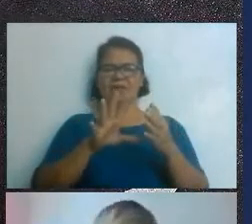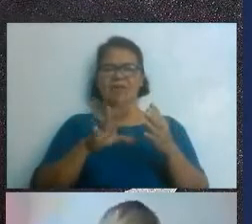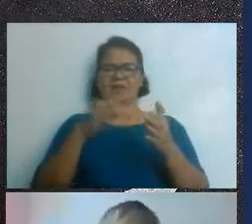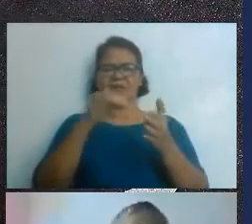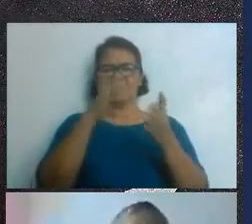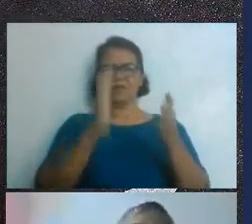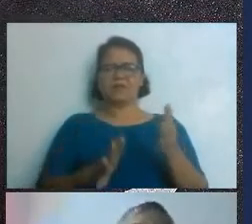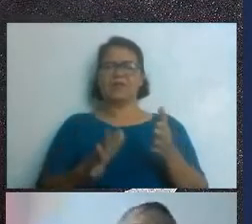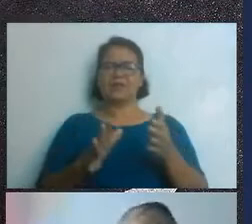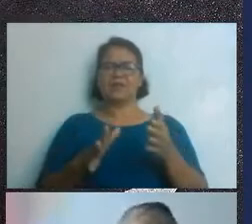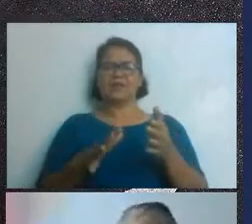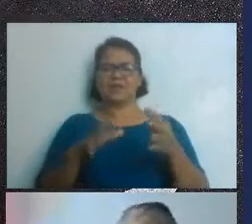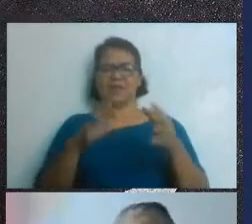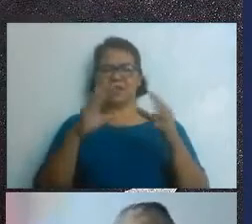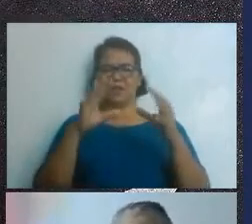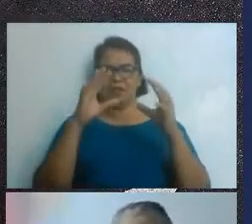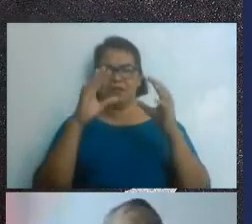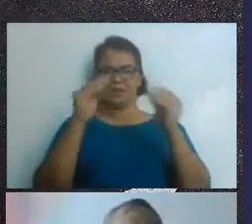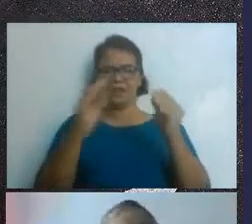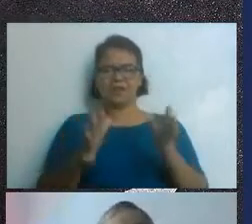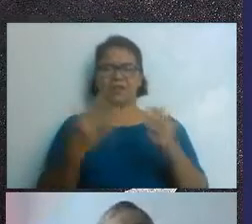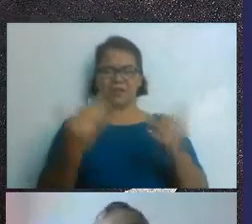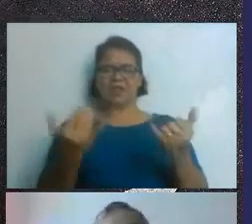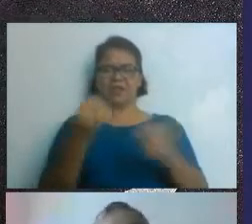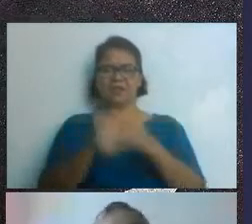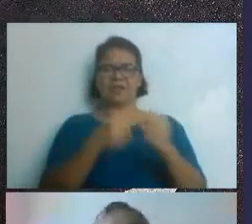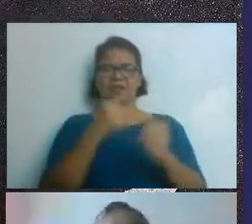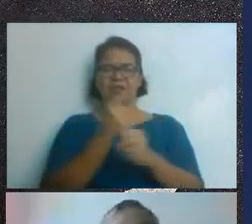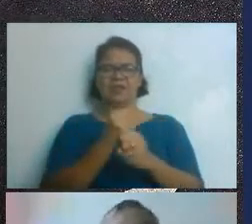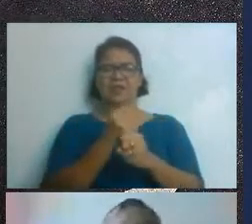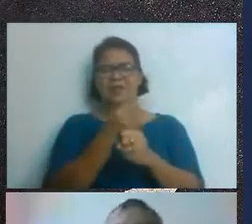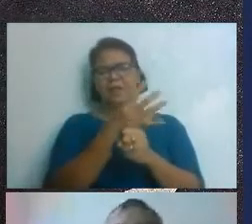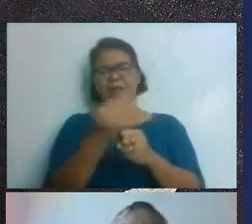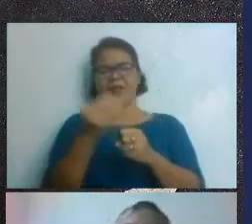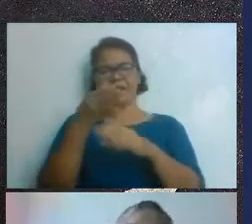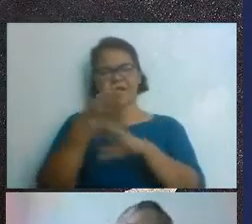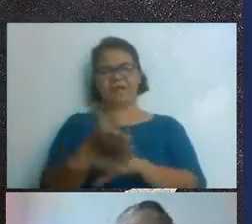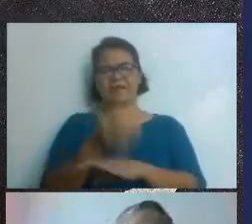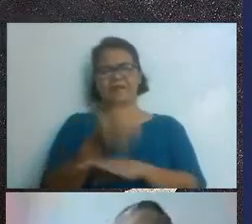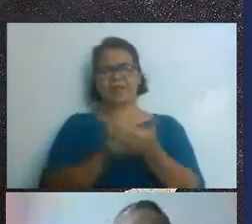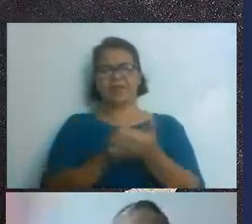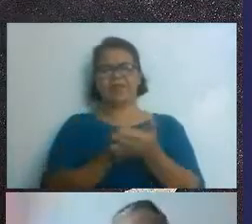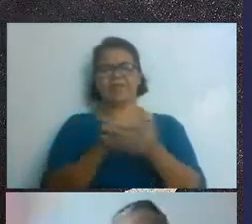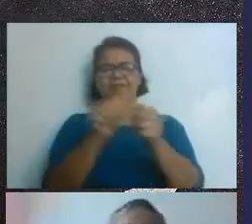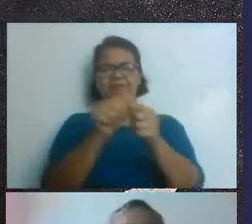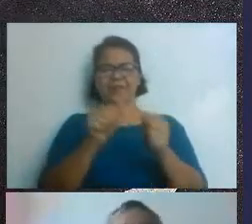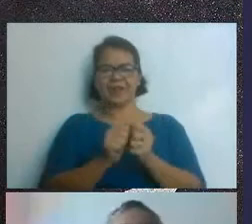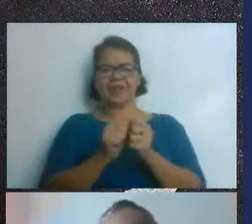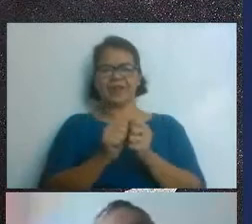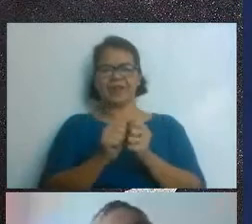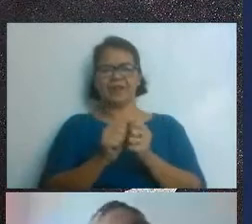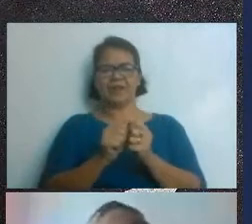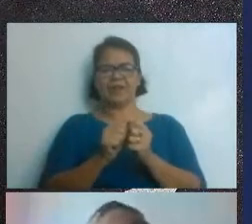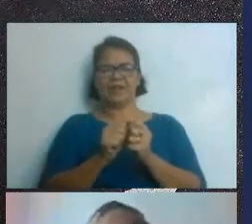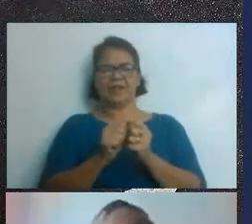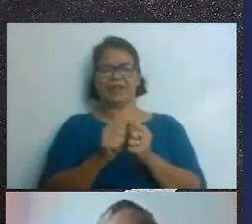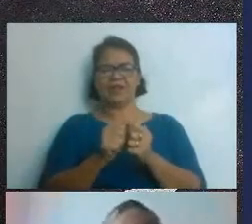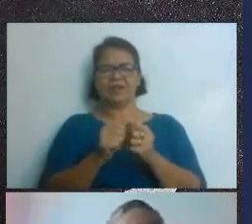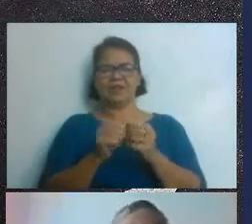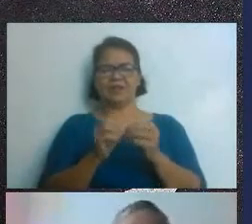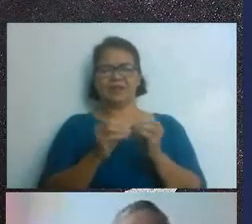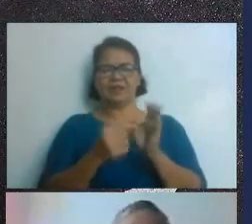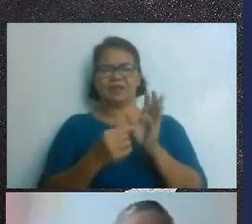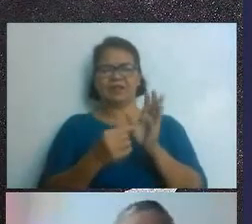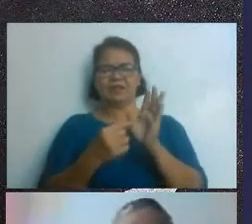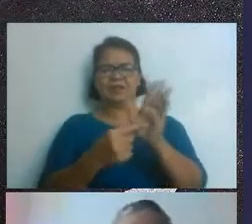year. And after that, I'll also highlight the kind of learning resources